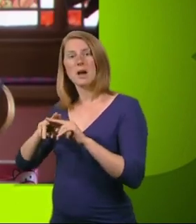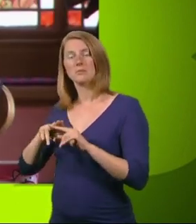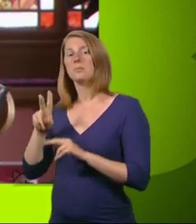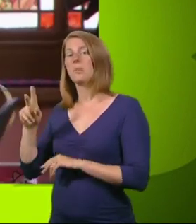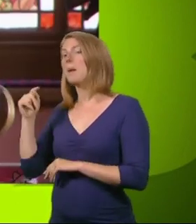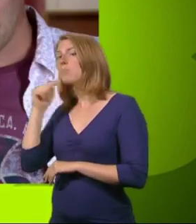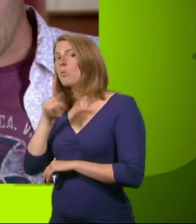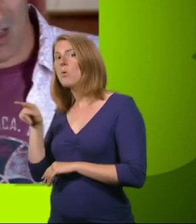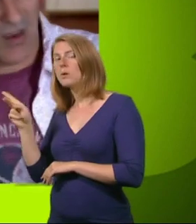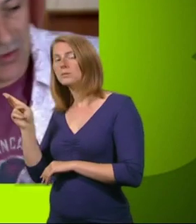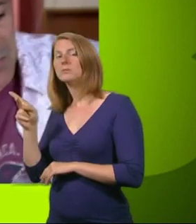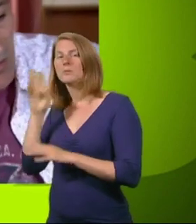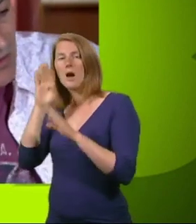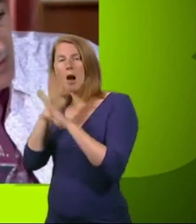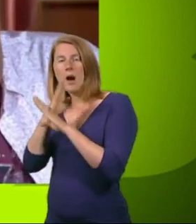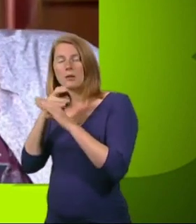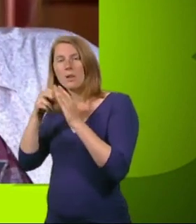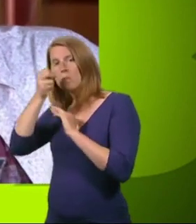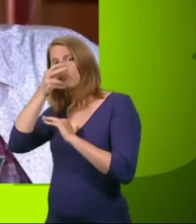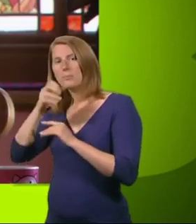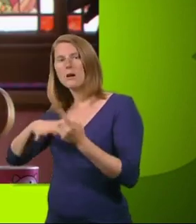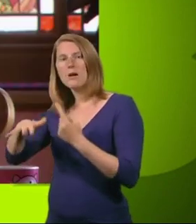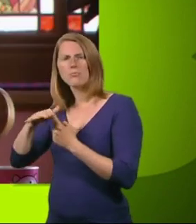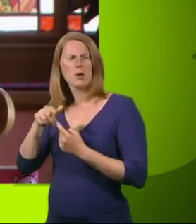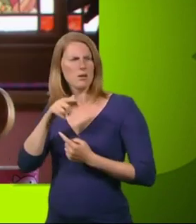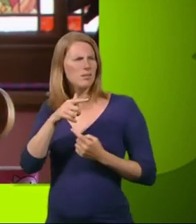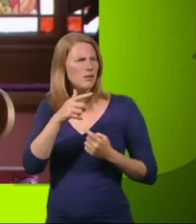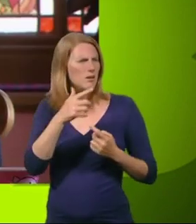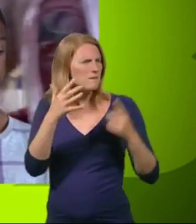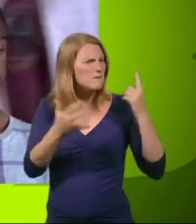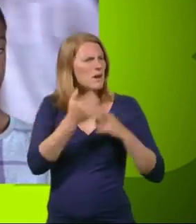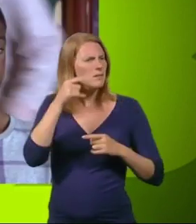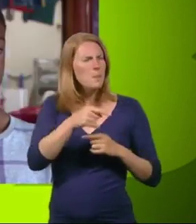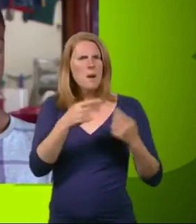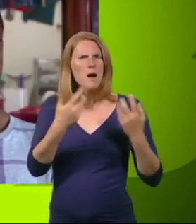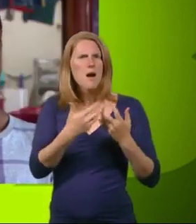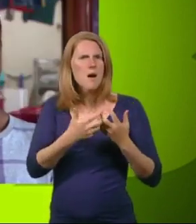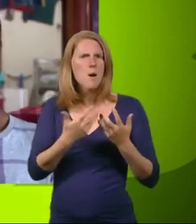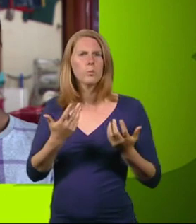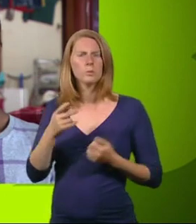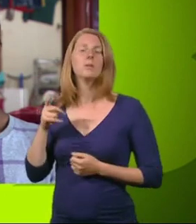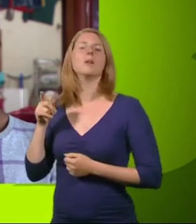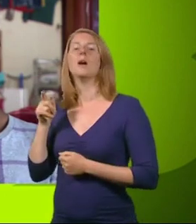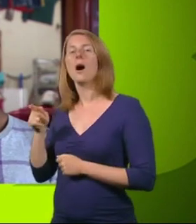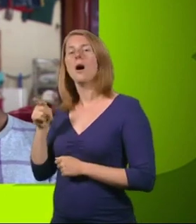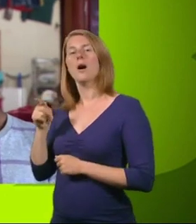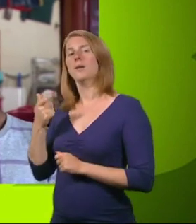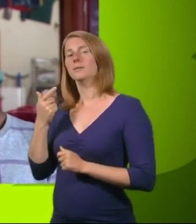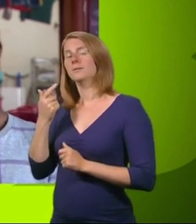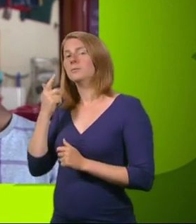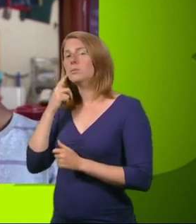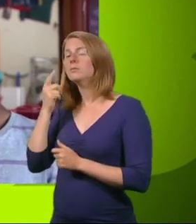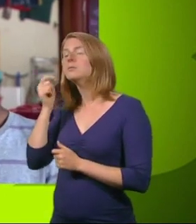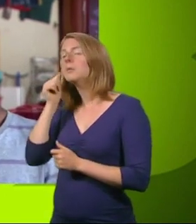dump. How did you figure all this out? It's simple when you know how. I'll get the phone. No